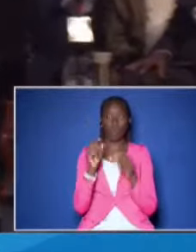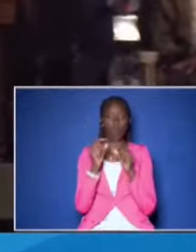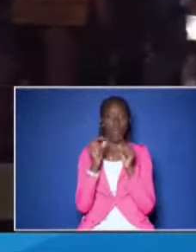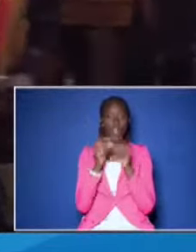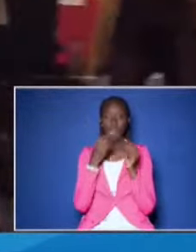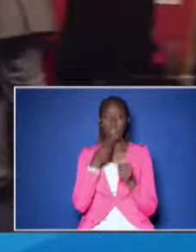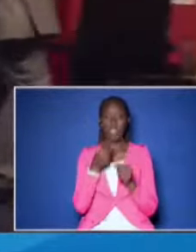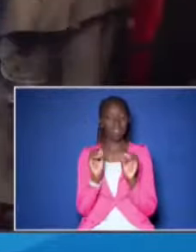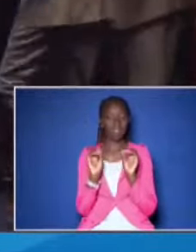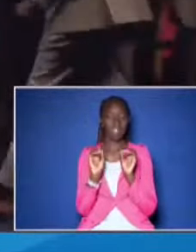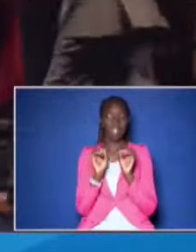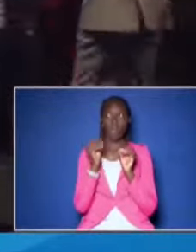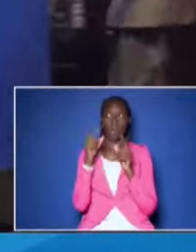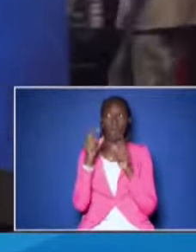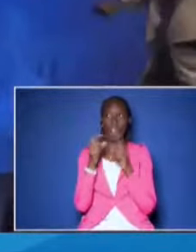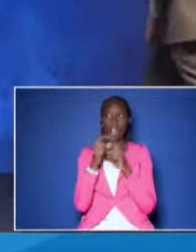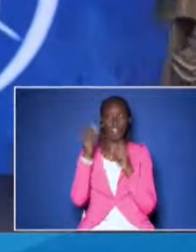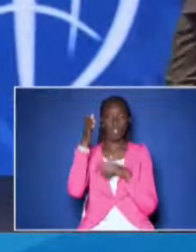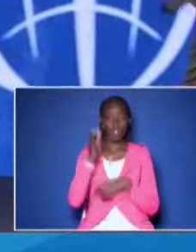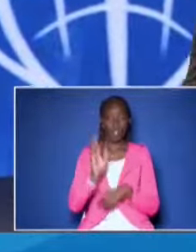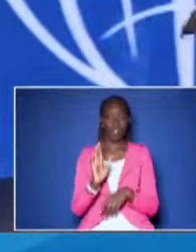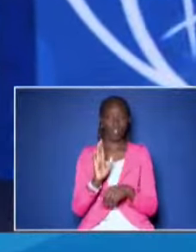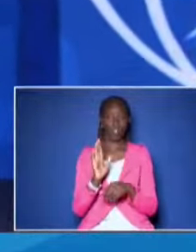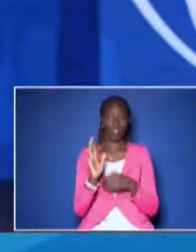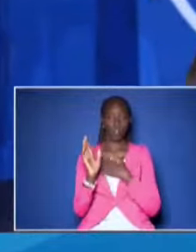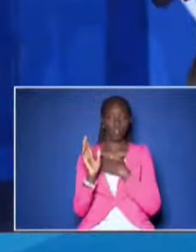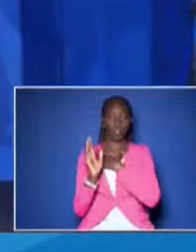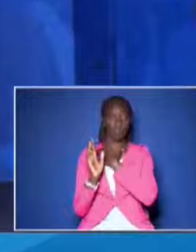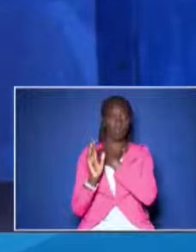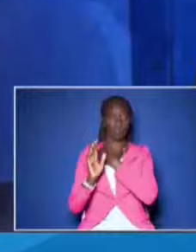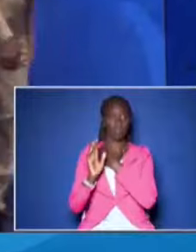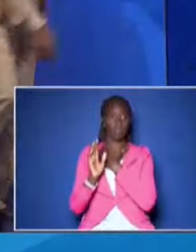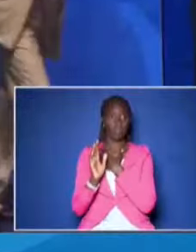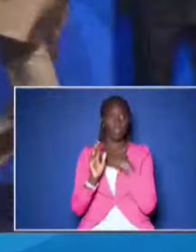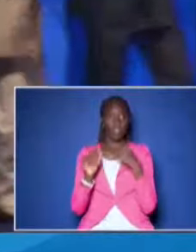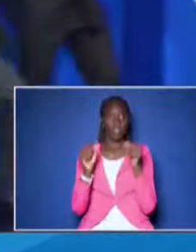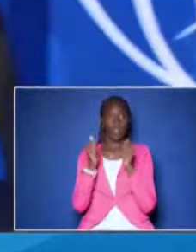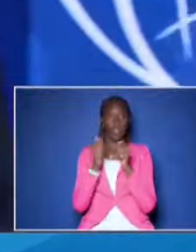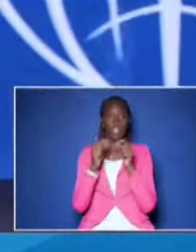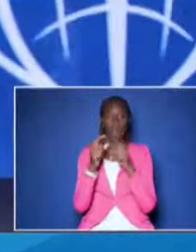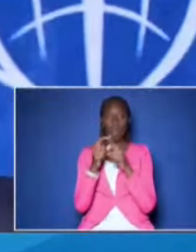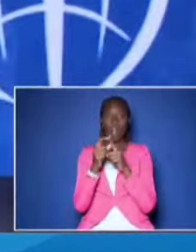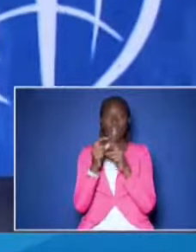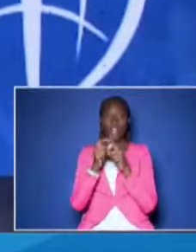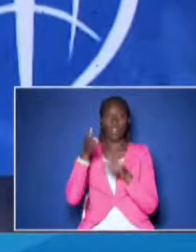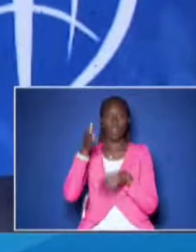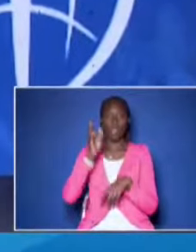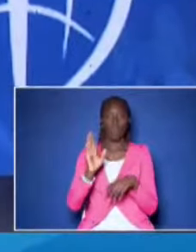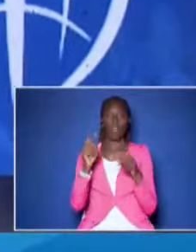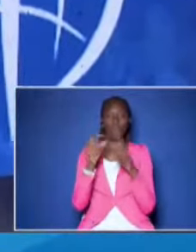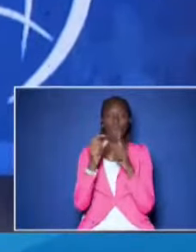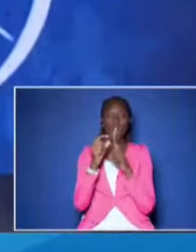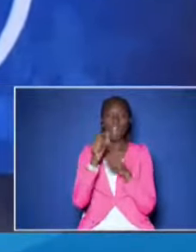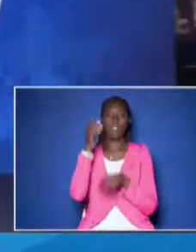man it has no human origin it is the word word